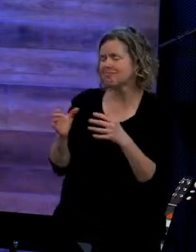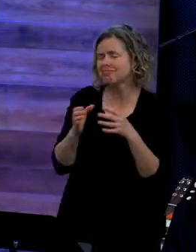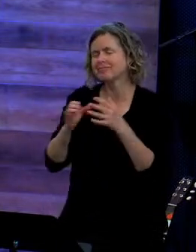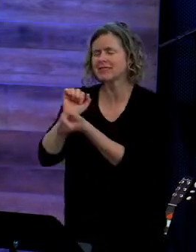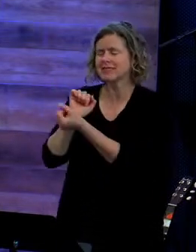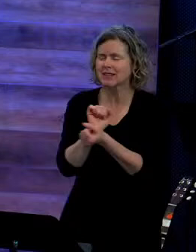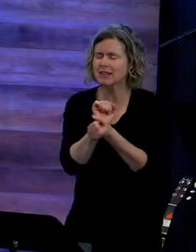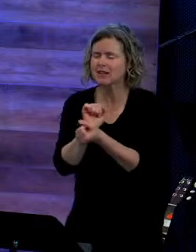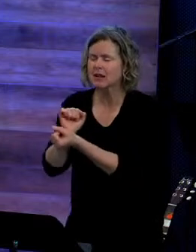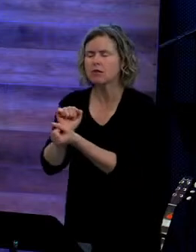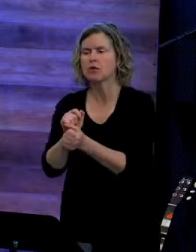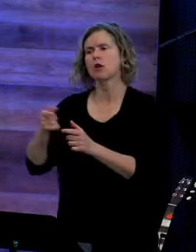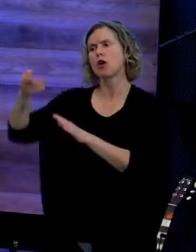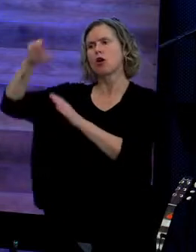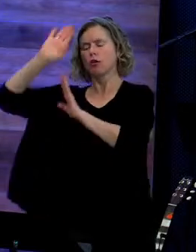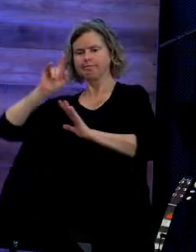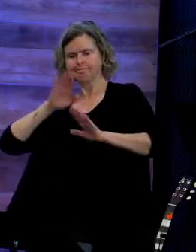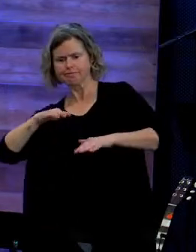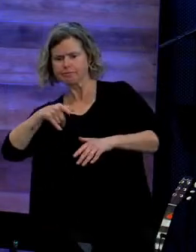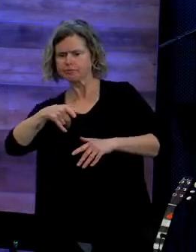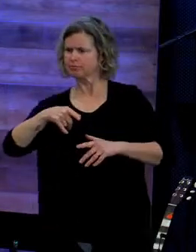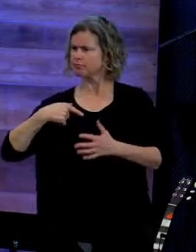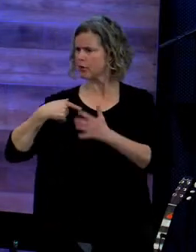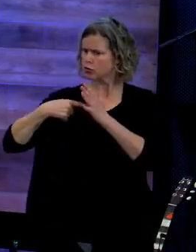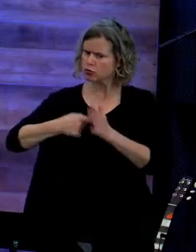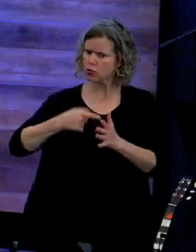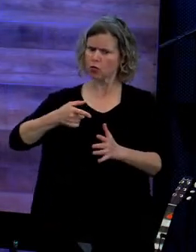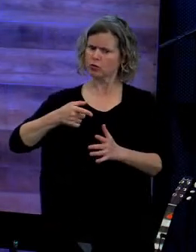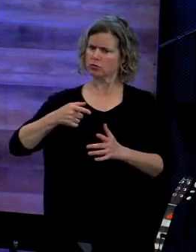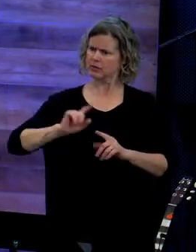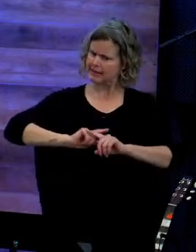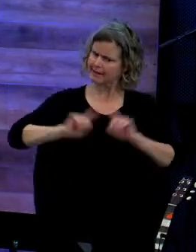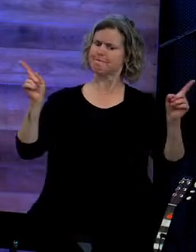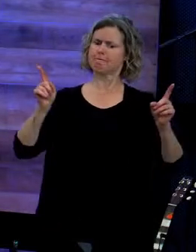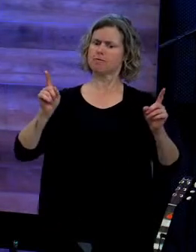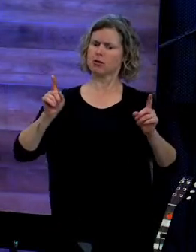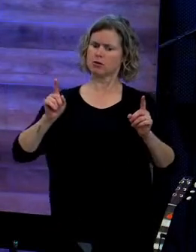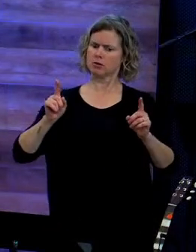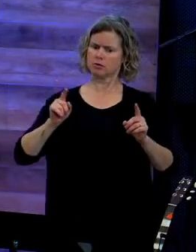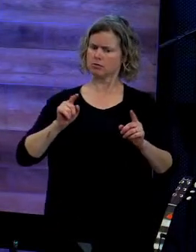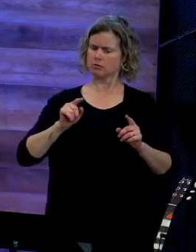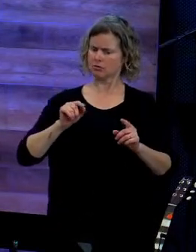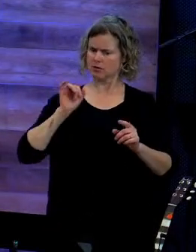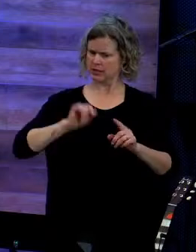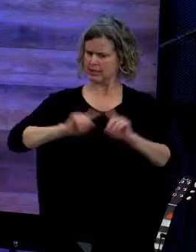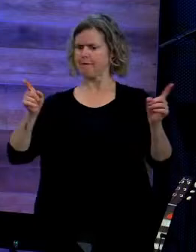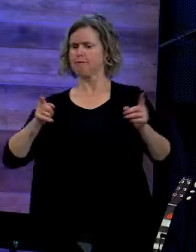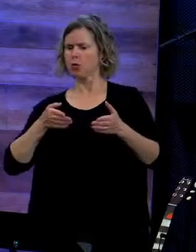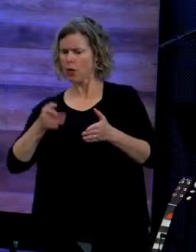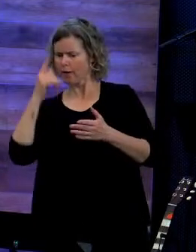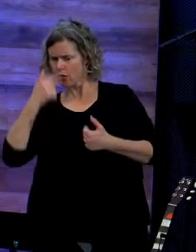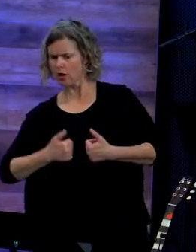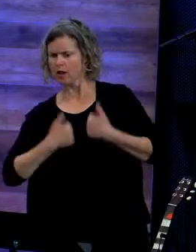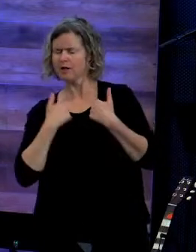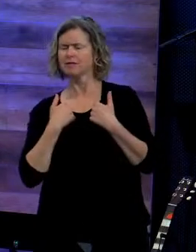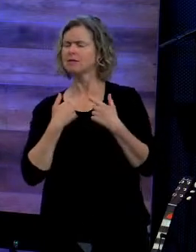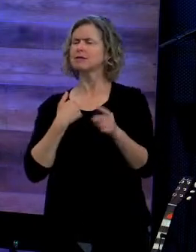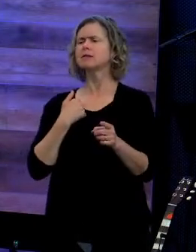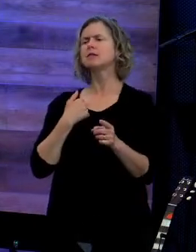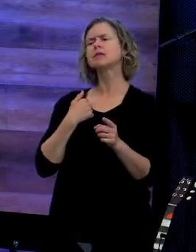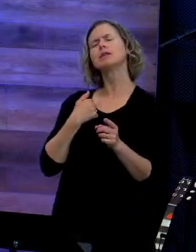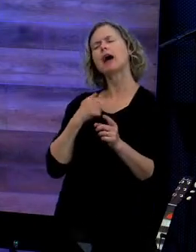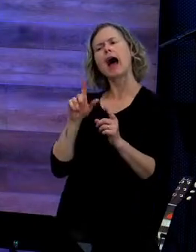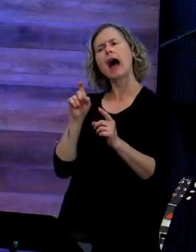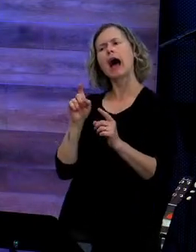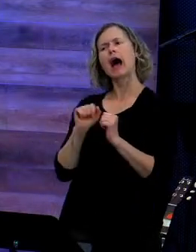to show you a different way to live. How does he do that? Well, in the first pages of Genesis, he tells